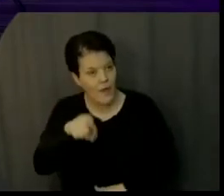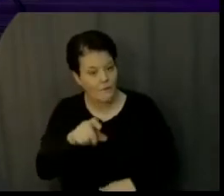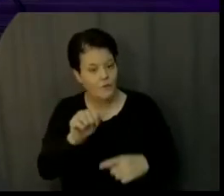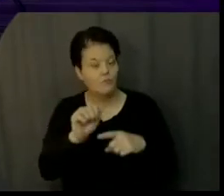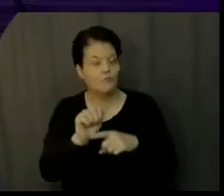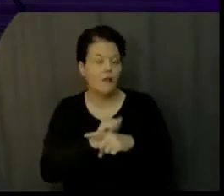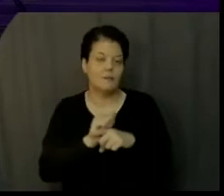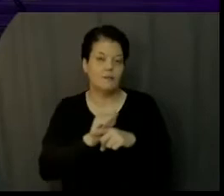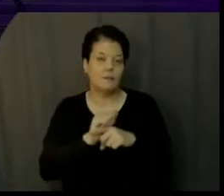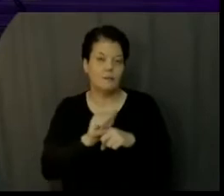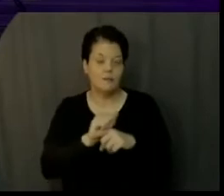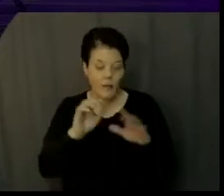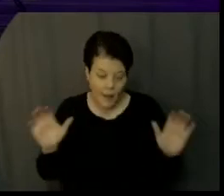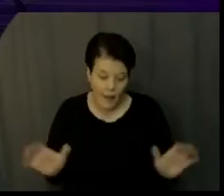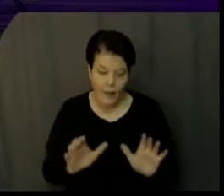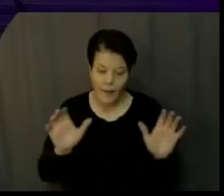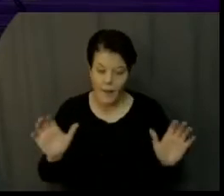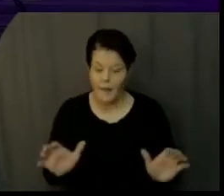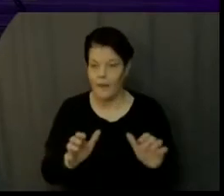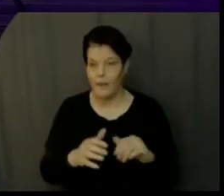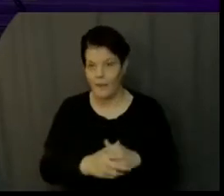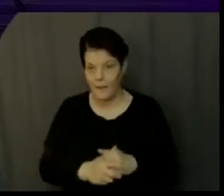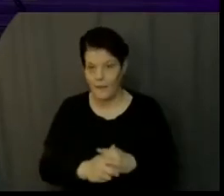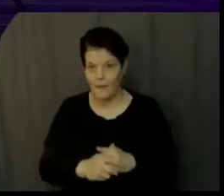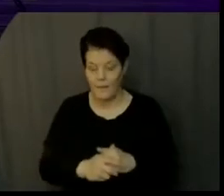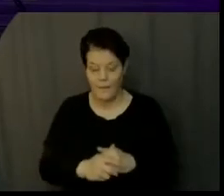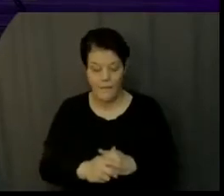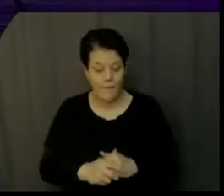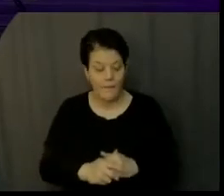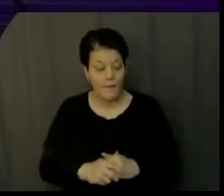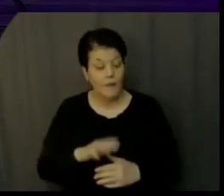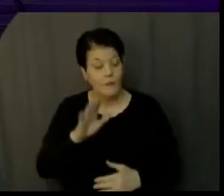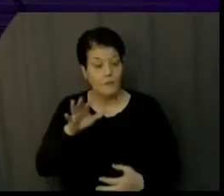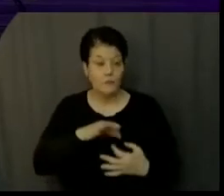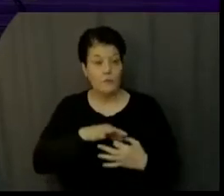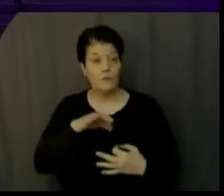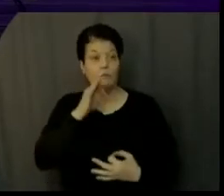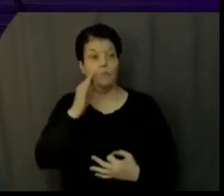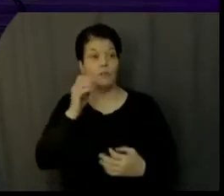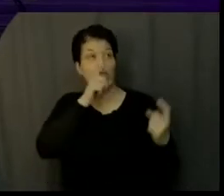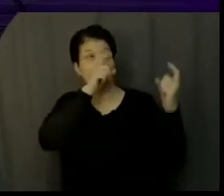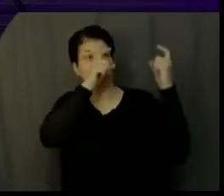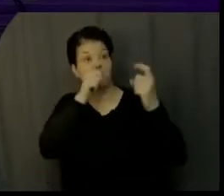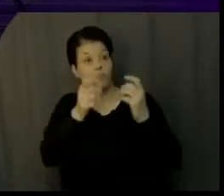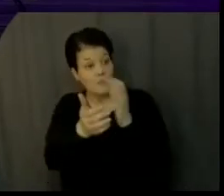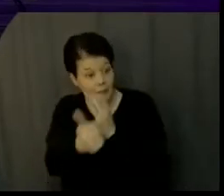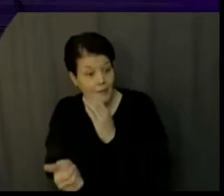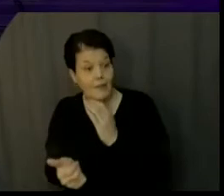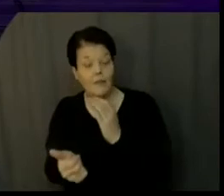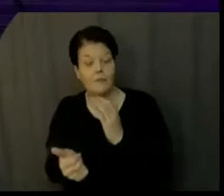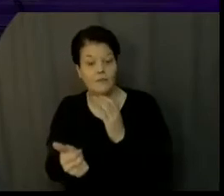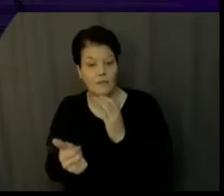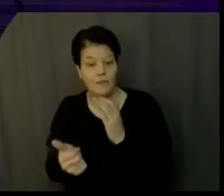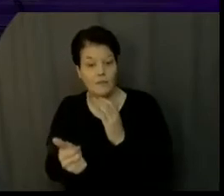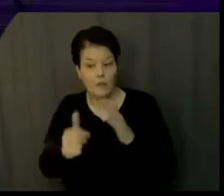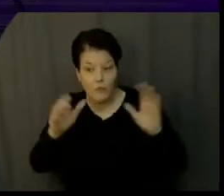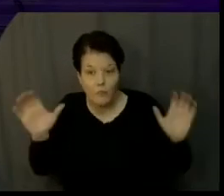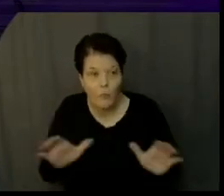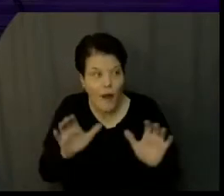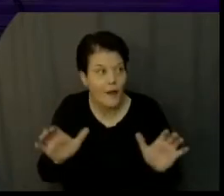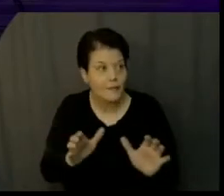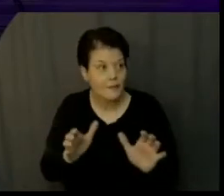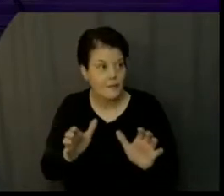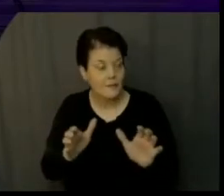say, what are my spiritual gifts? Well, practice spiritual gifts. Be generous and discover if you have the spiritual gift of